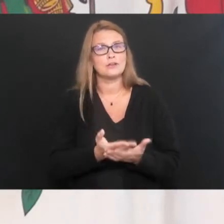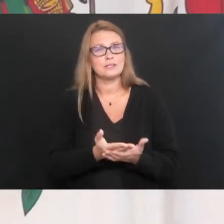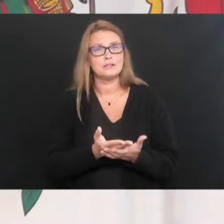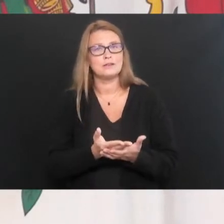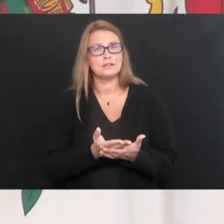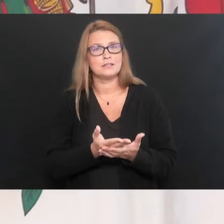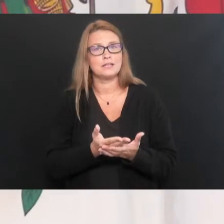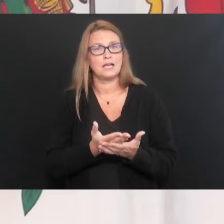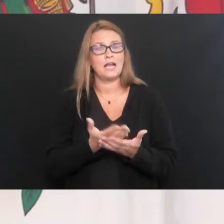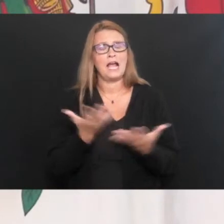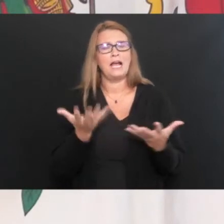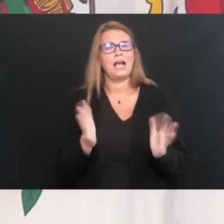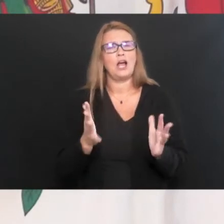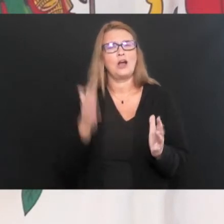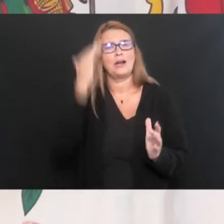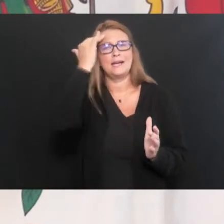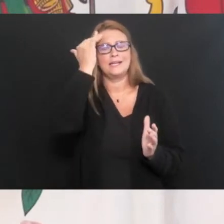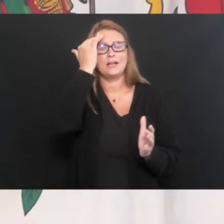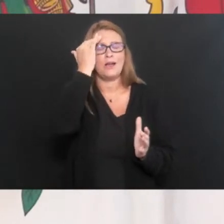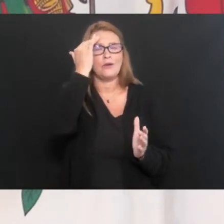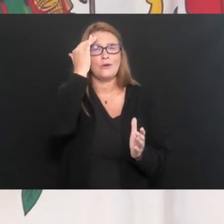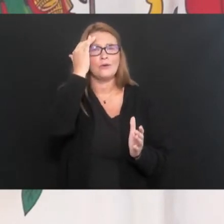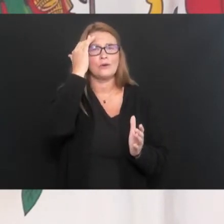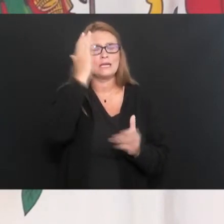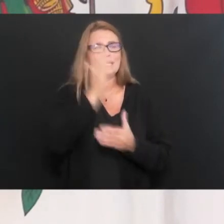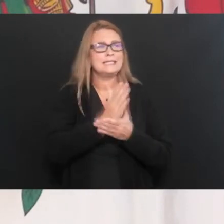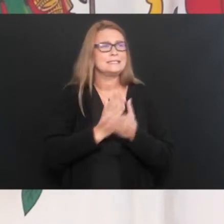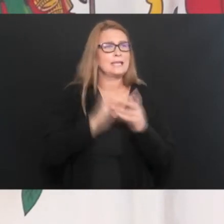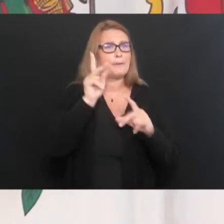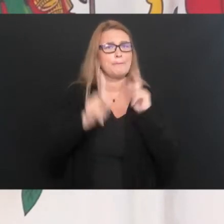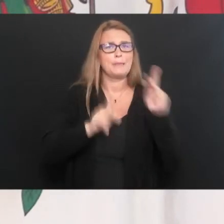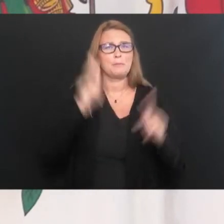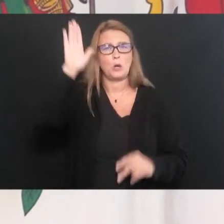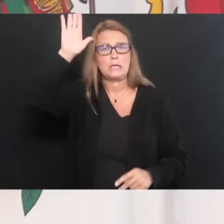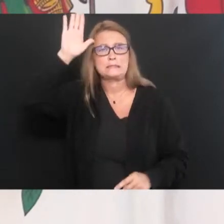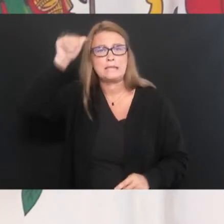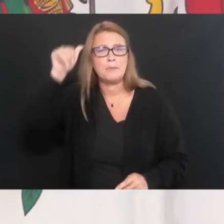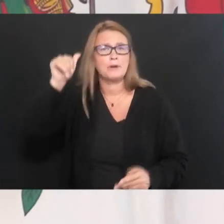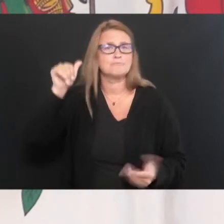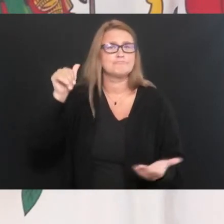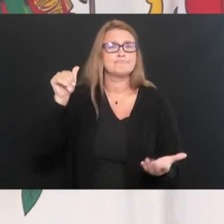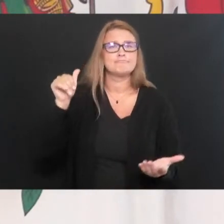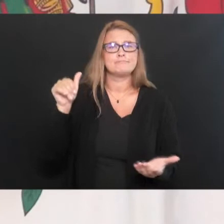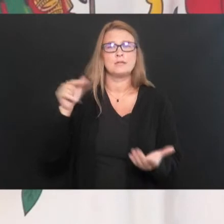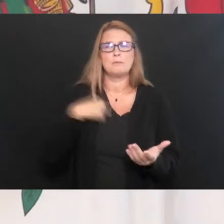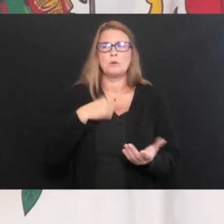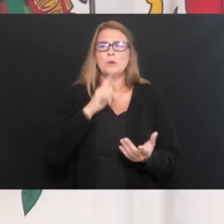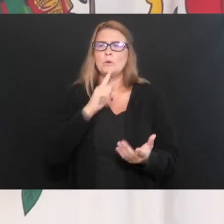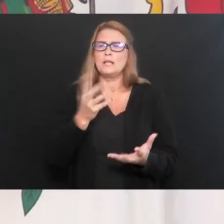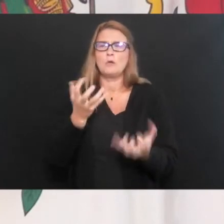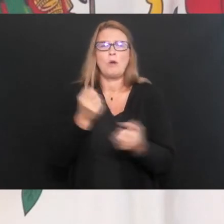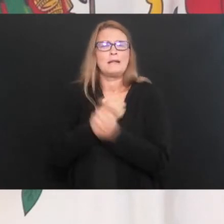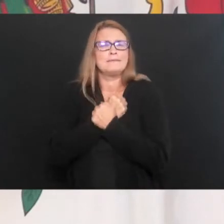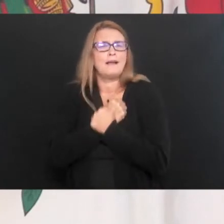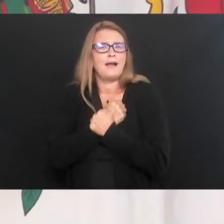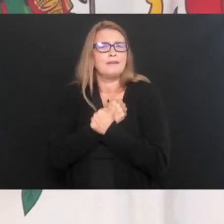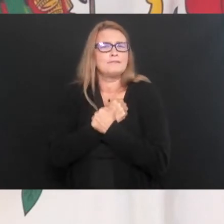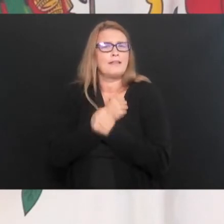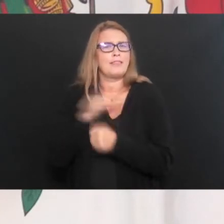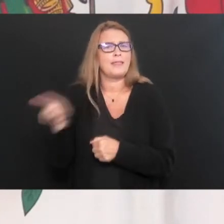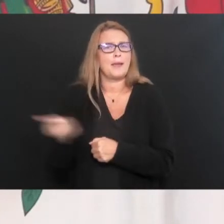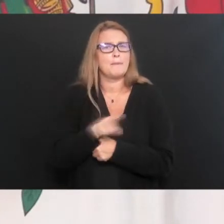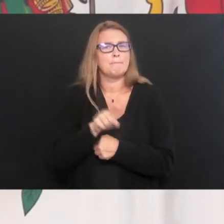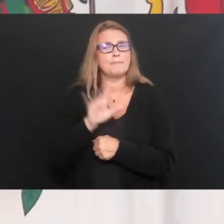I know that there's some that are stubborn and everything, and we want to love and embrace them in every way. That's